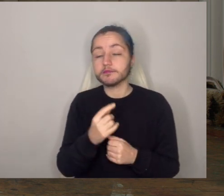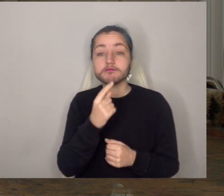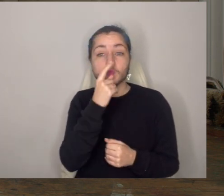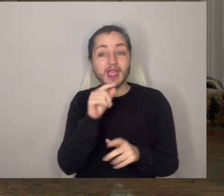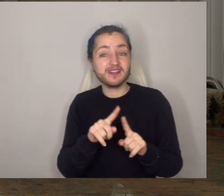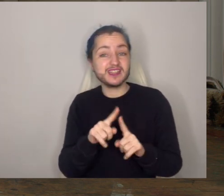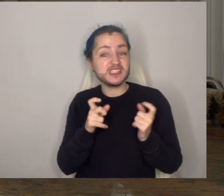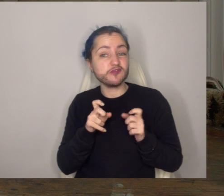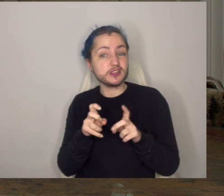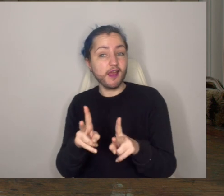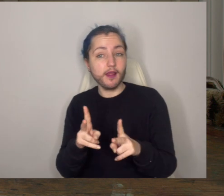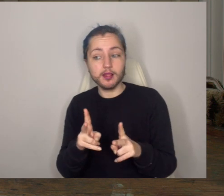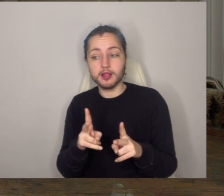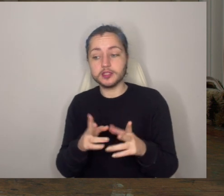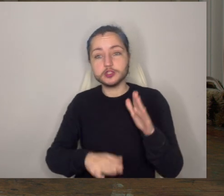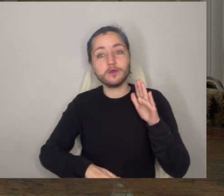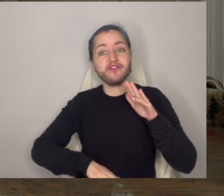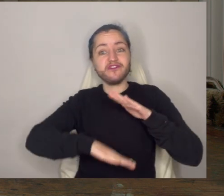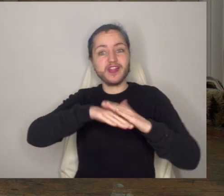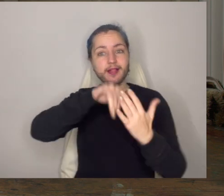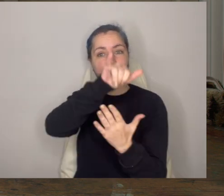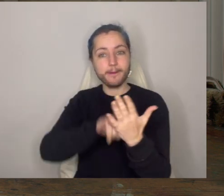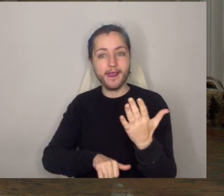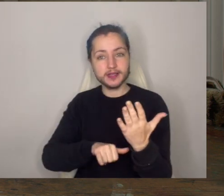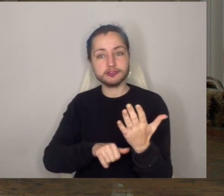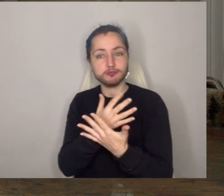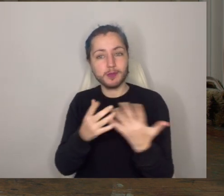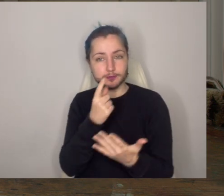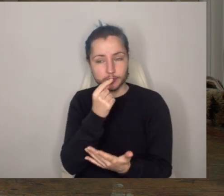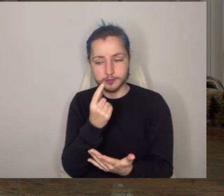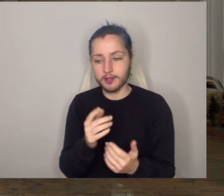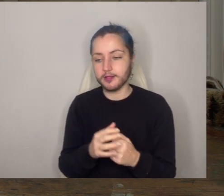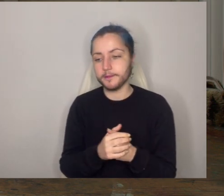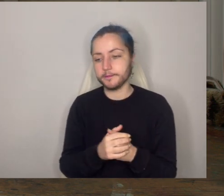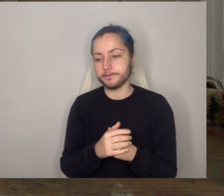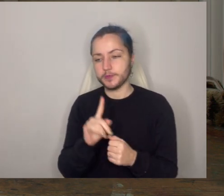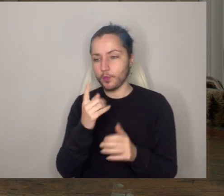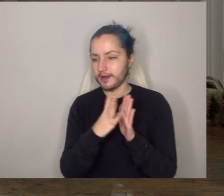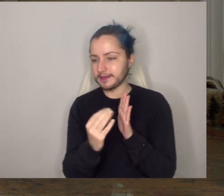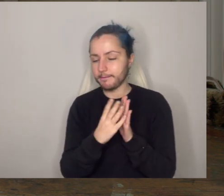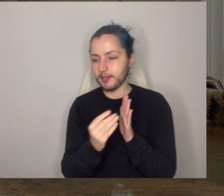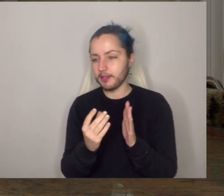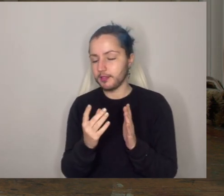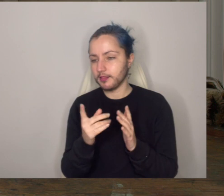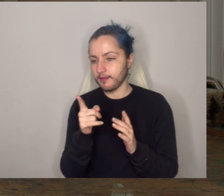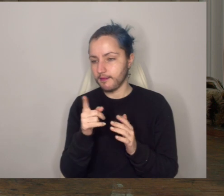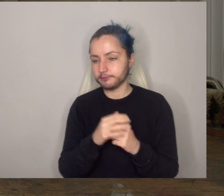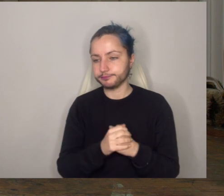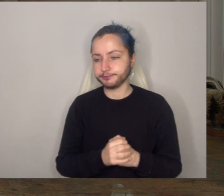put this to dry. If you're not using paint and you're using something like a crayon